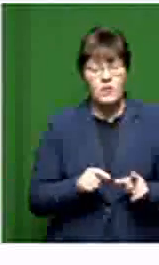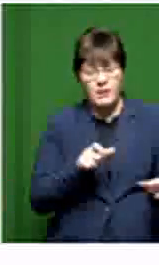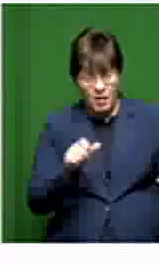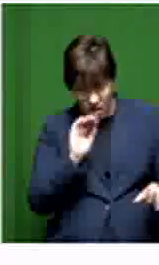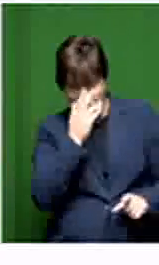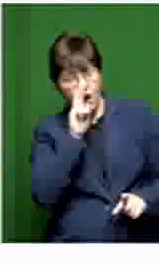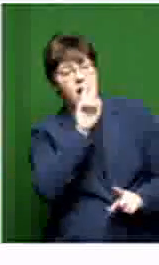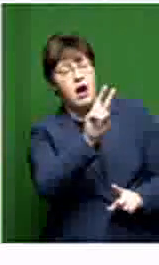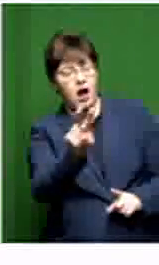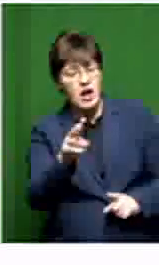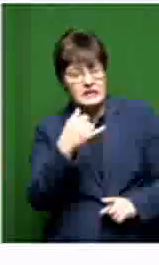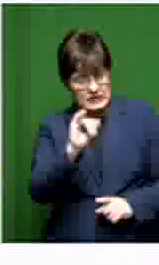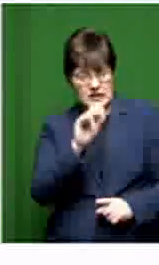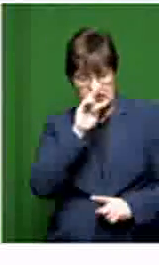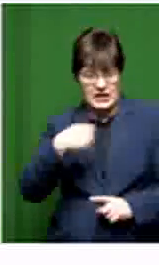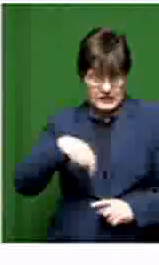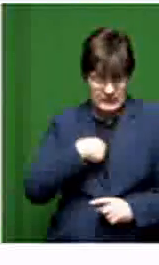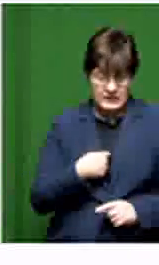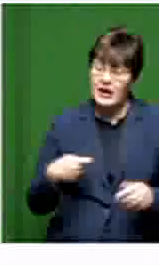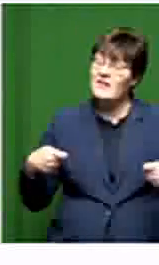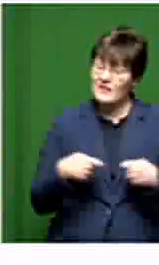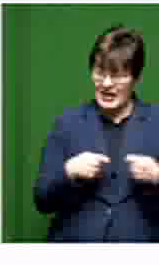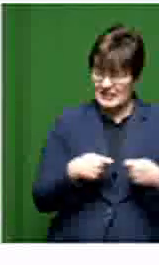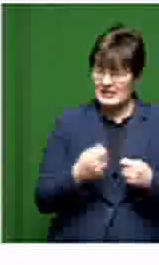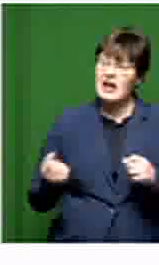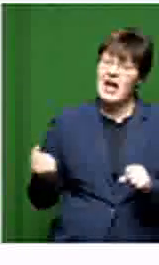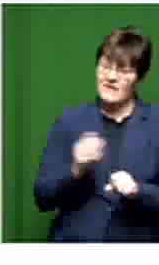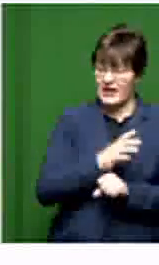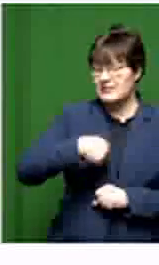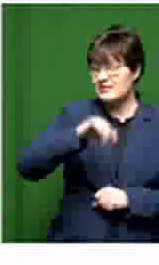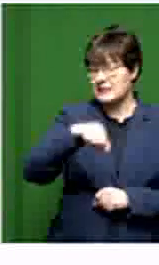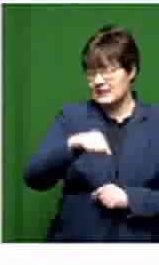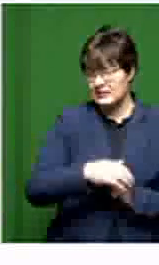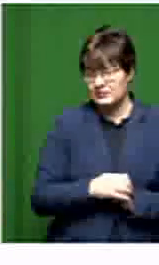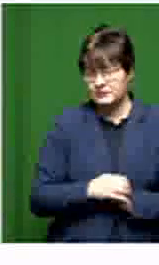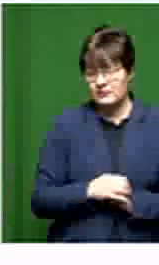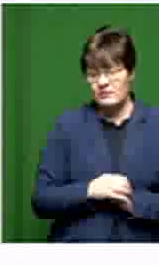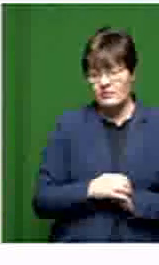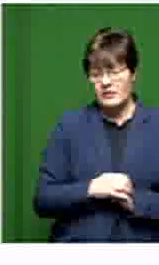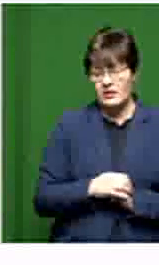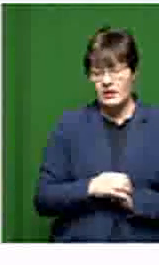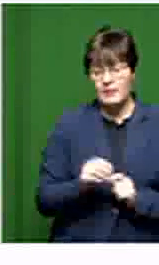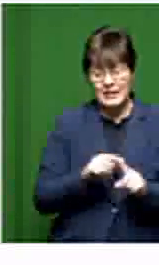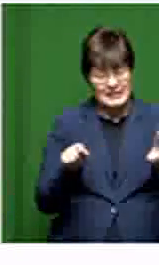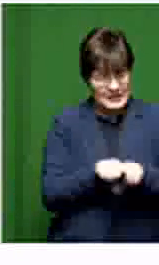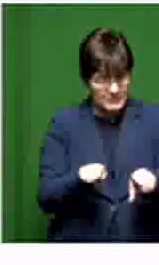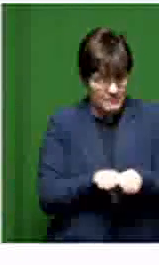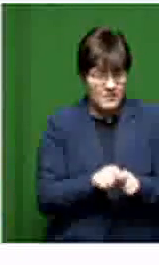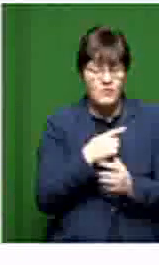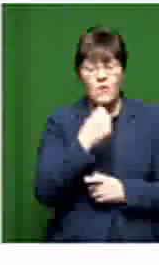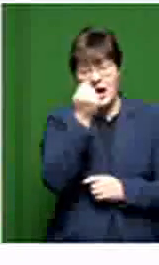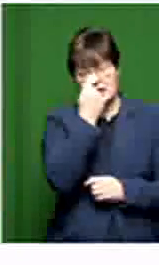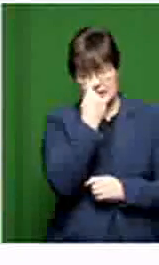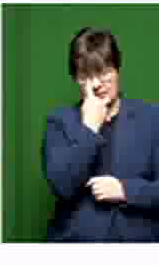spaces. So yes, funding has affected us, but we've also understood